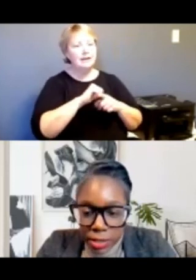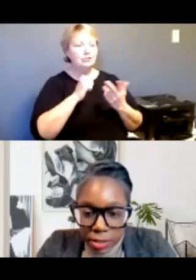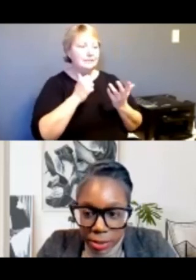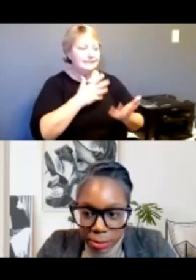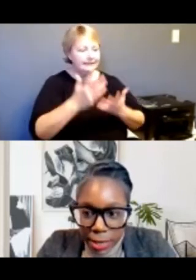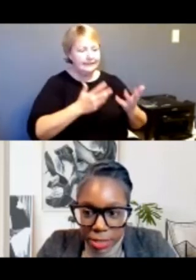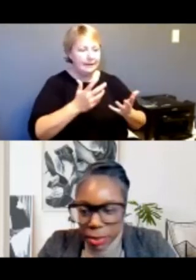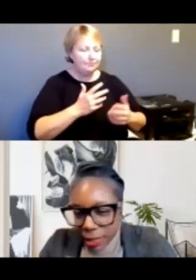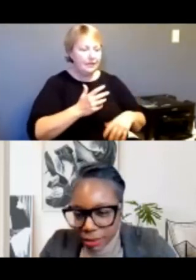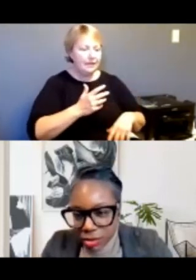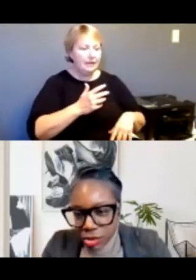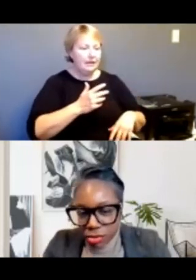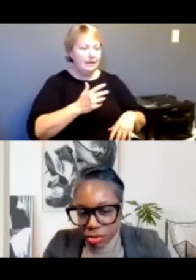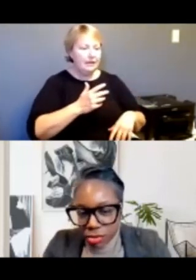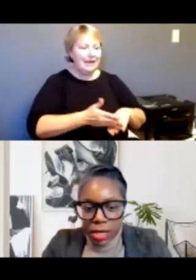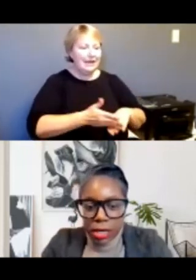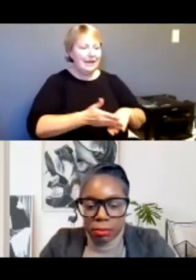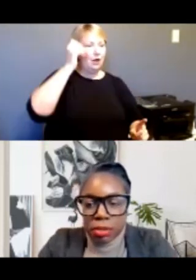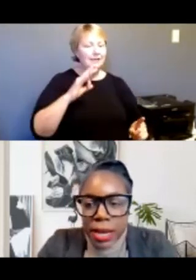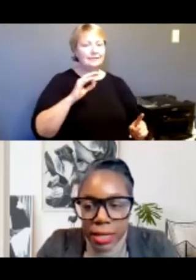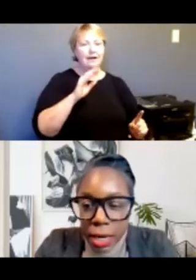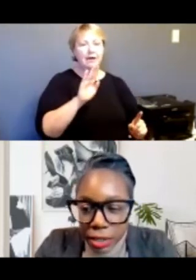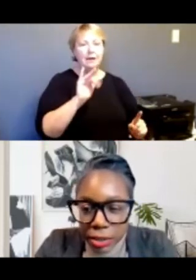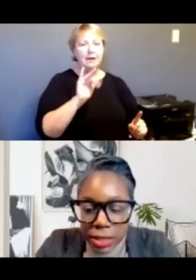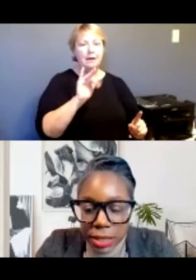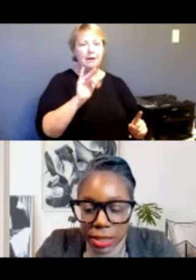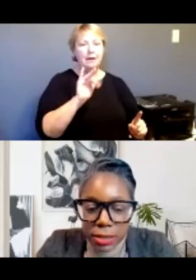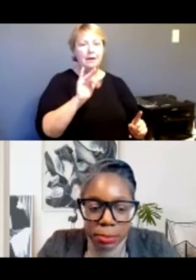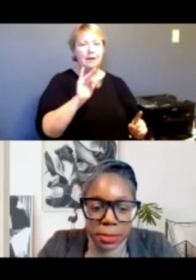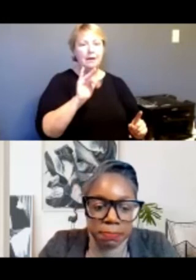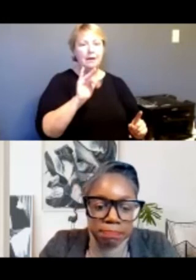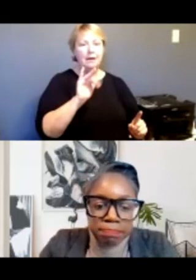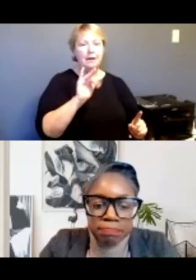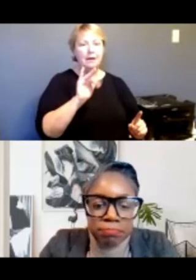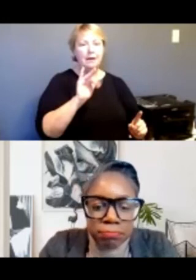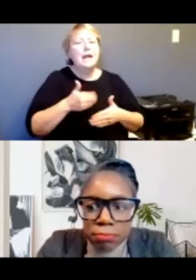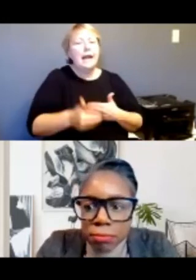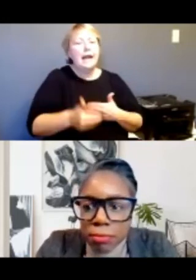of implicit bias, but that don't provide any concrete next steps.